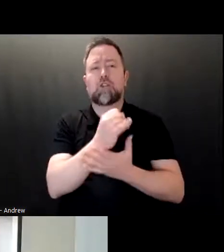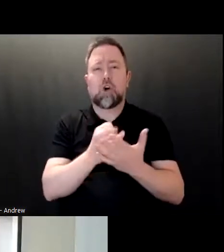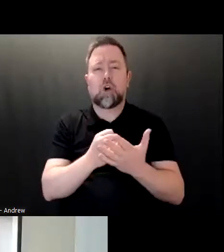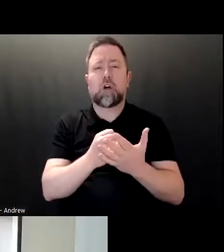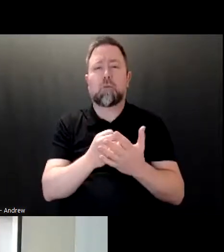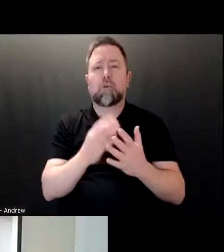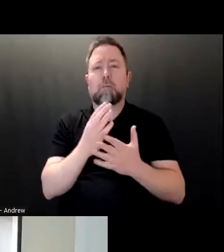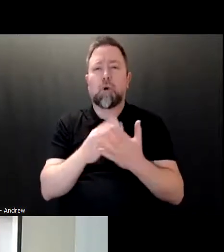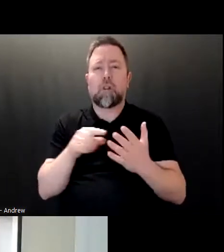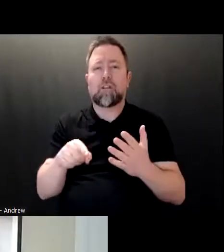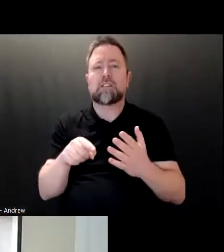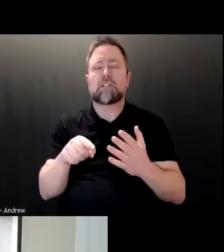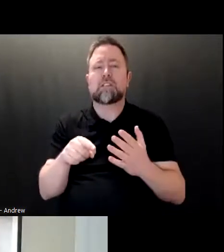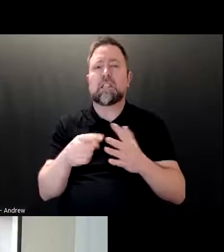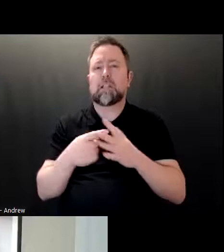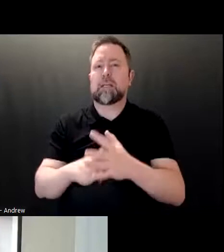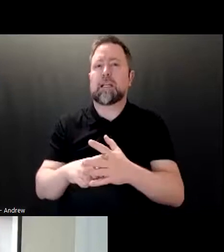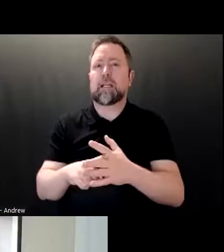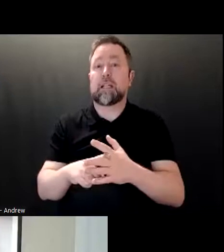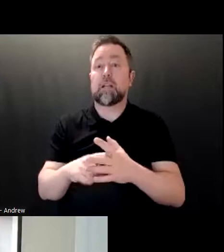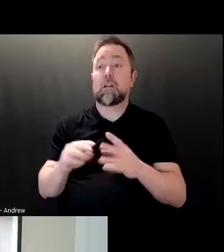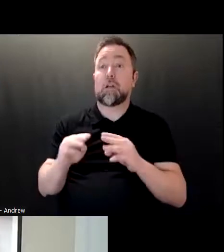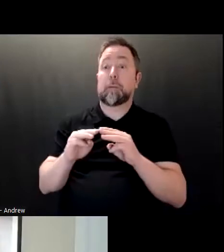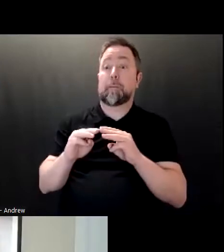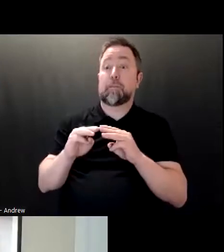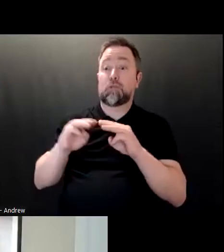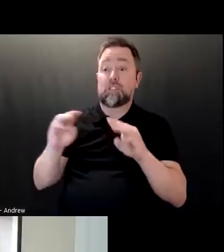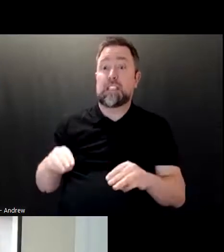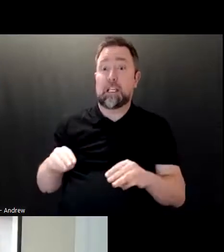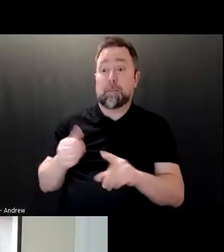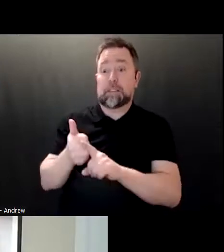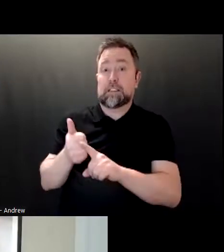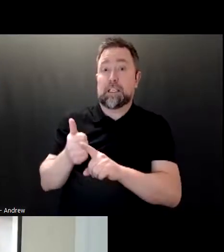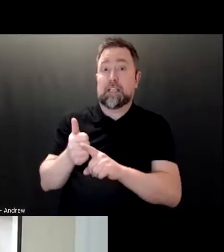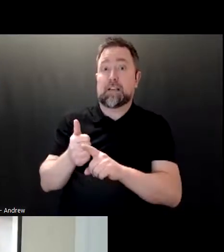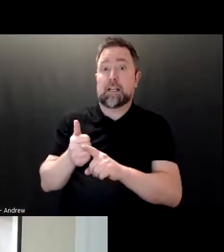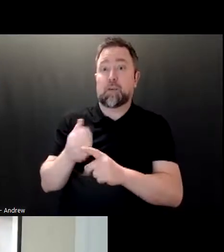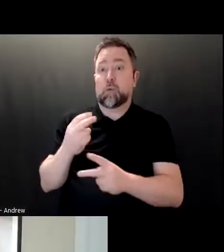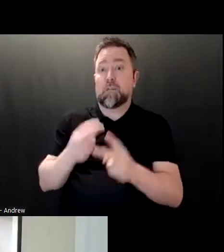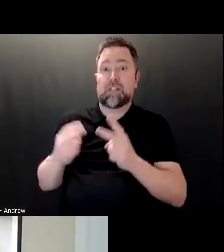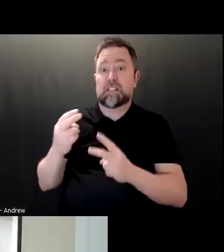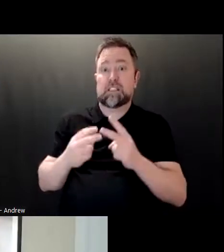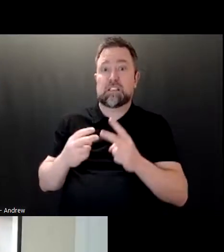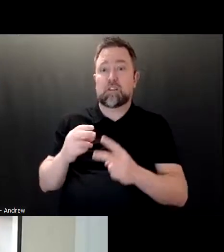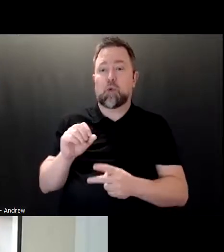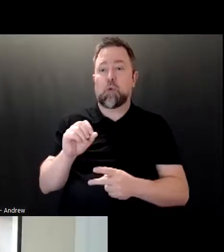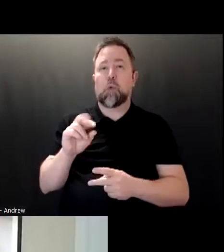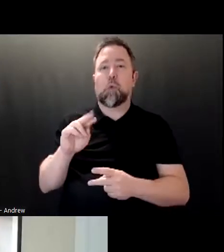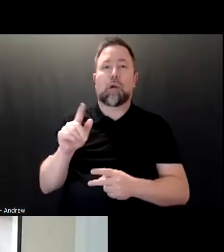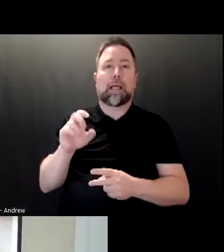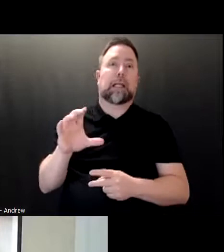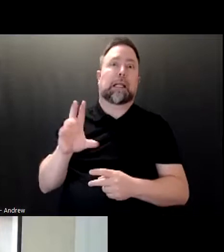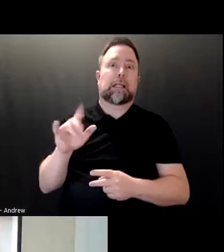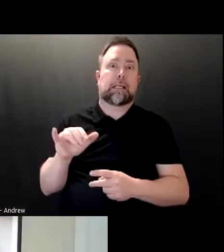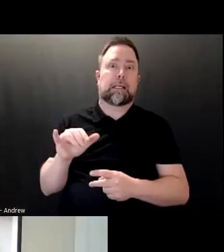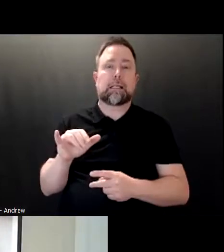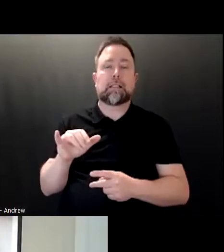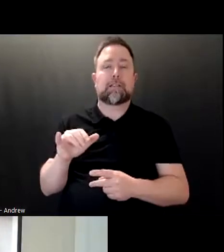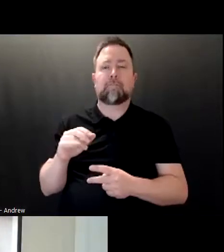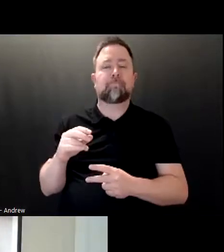29th, if you could go back one, Holly. Thank you. This will be, that's okay, our 29th annual Juried